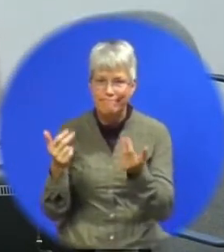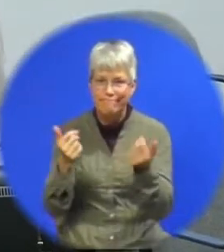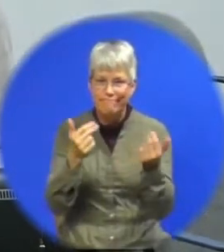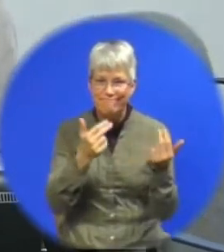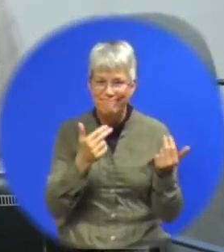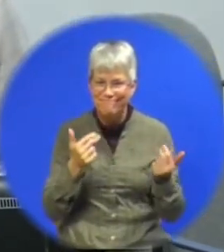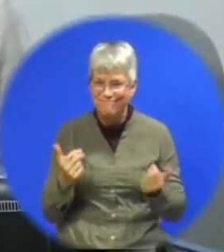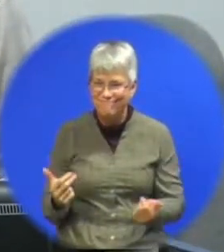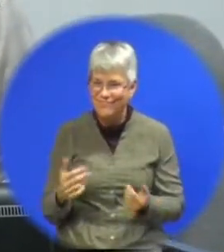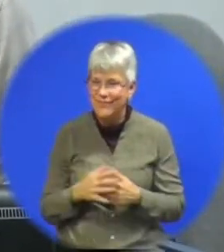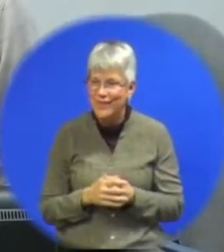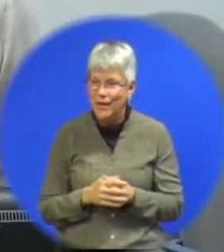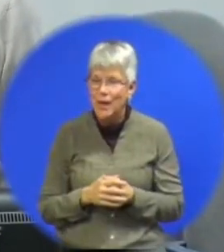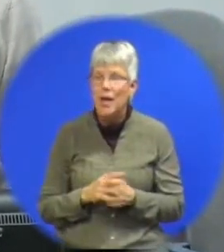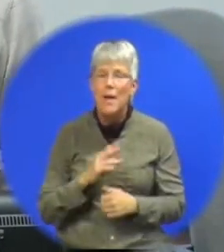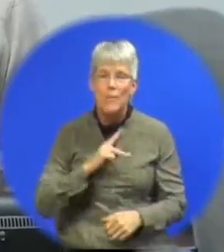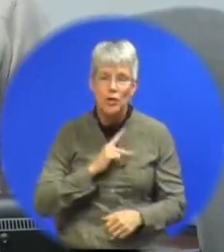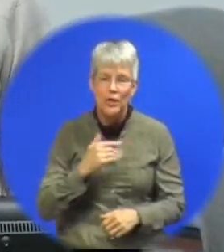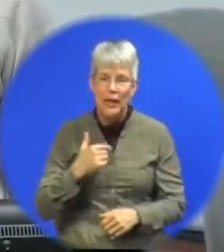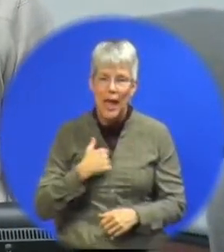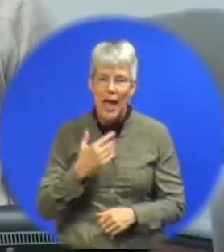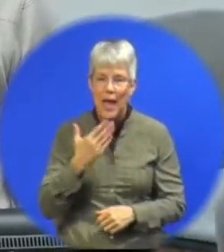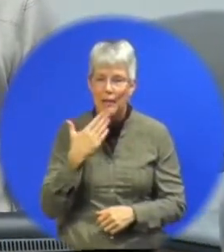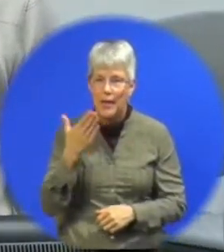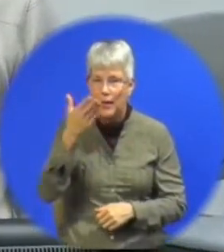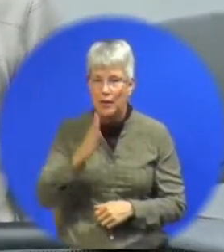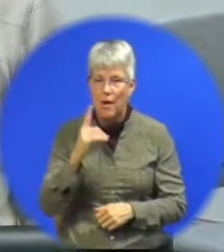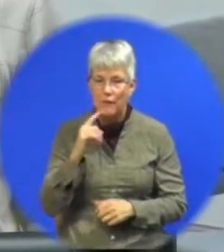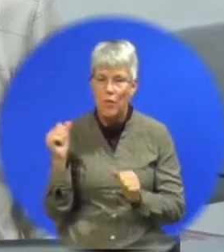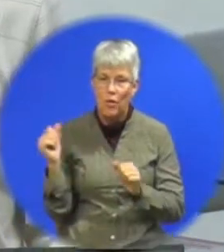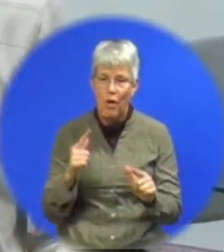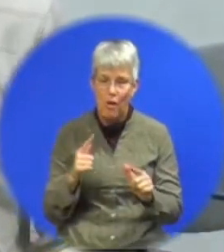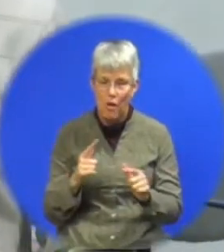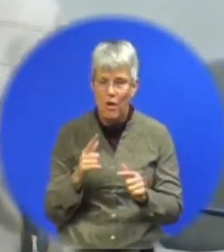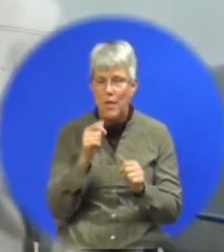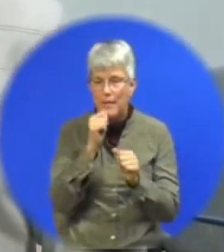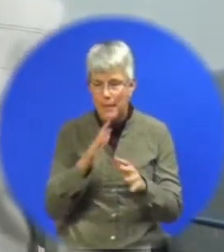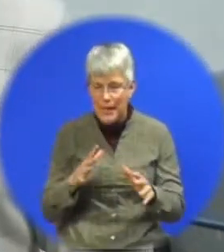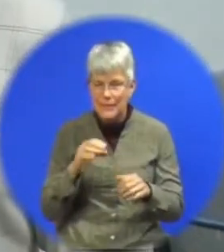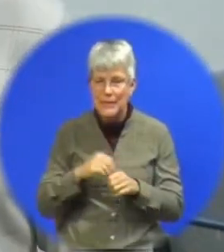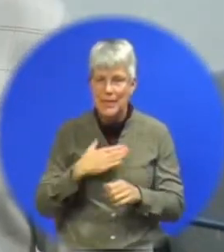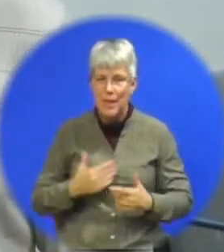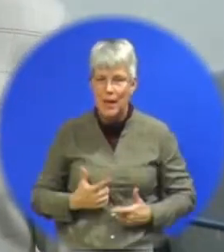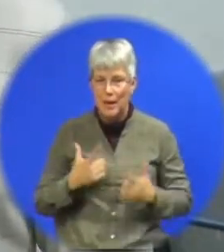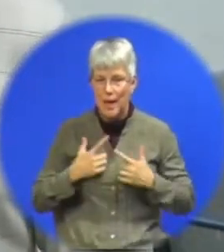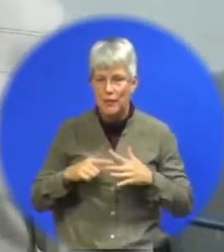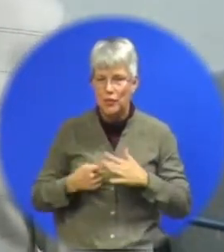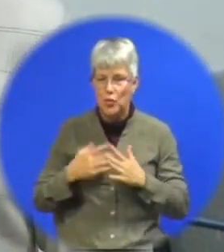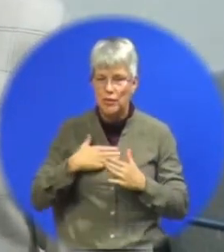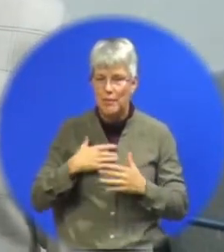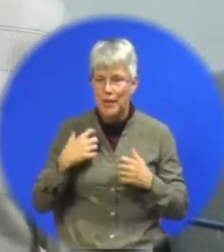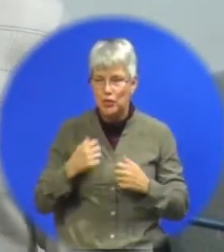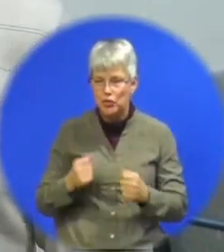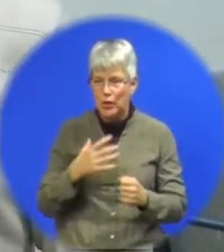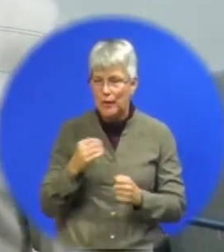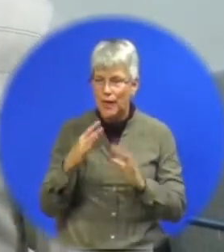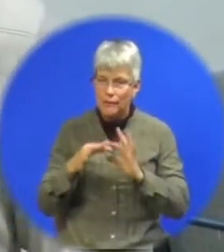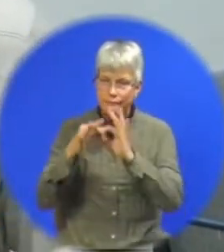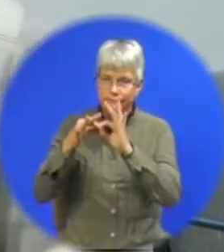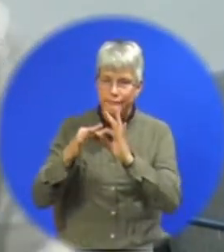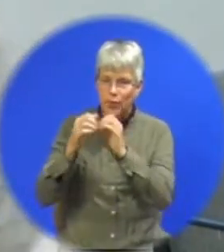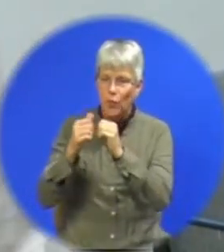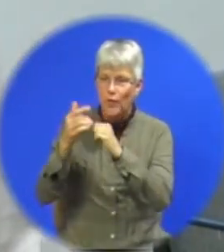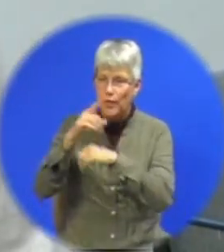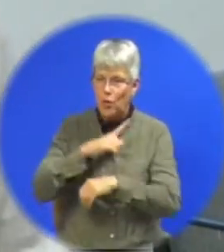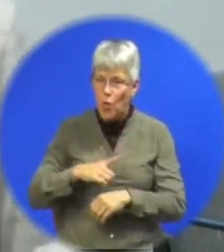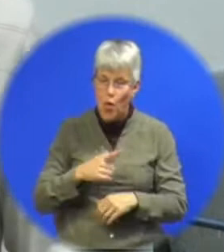Well, I'd first like to thank God for all the blessings in my life, the source of my strength, and to Him be the glory. I'd like to thank